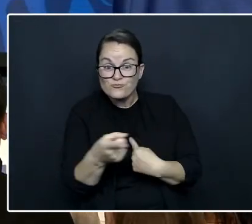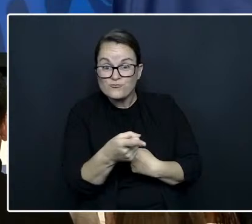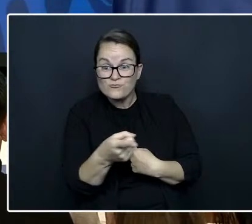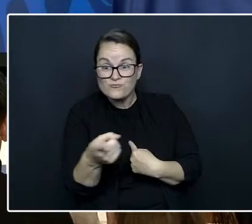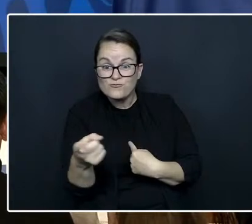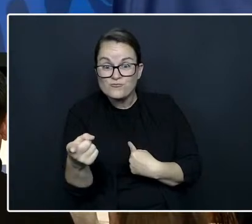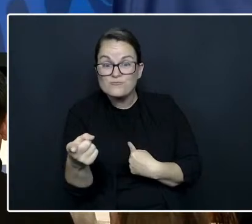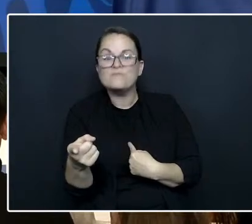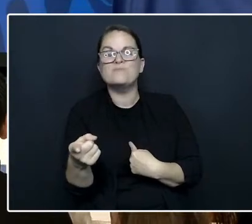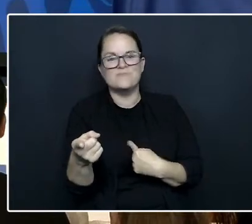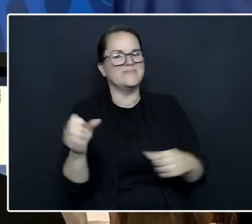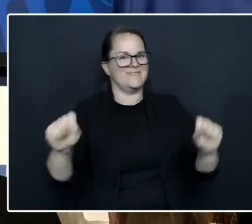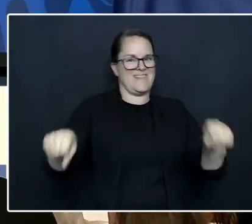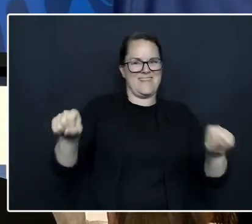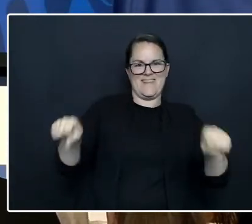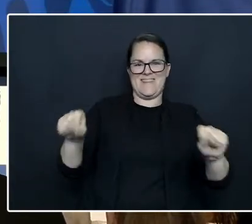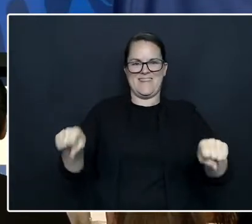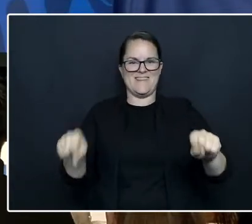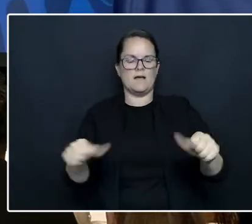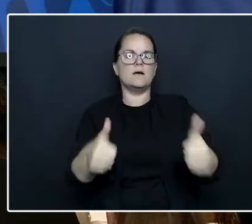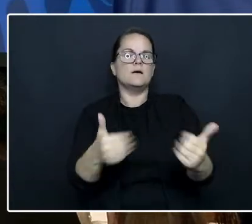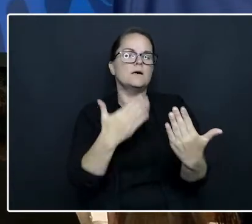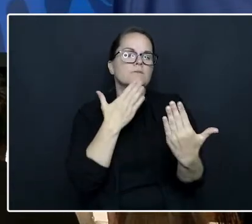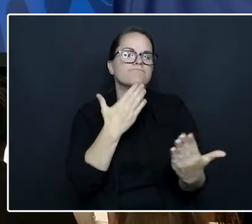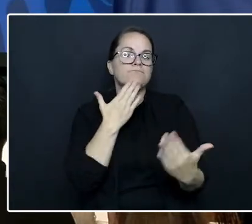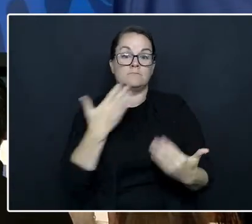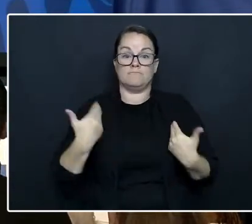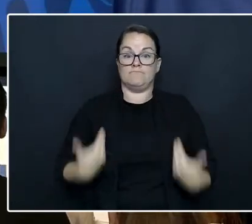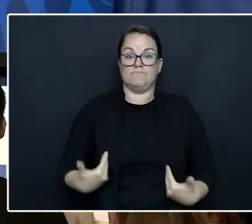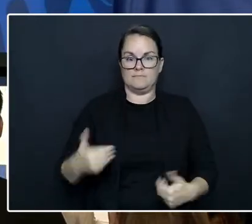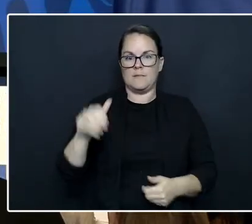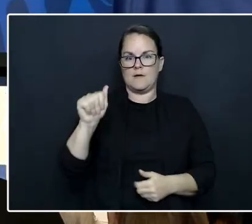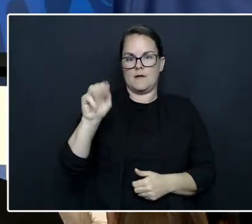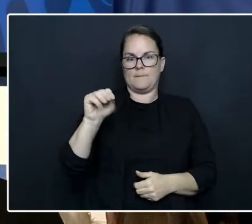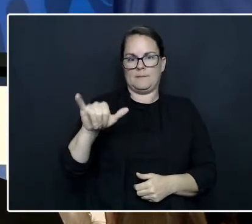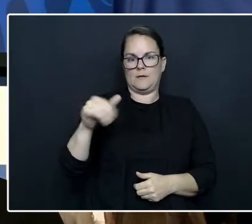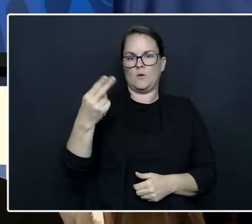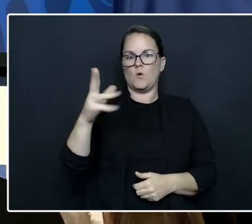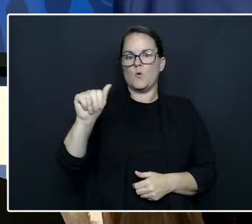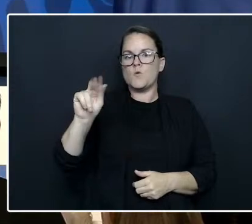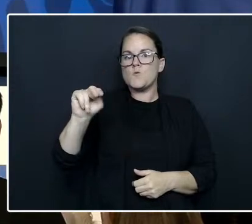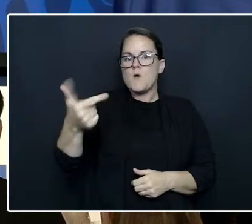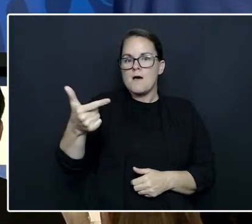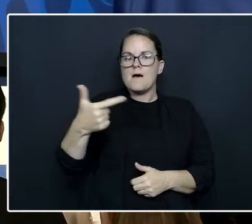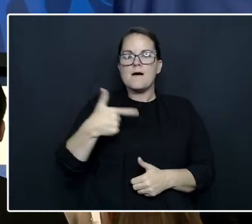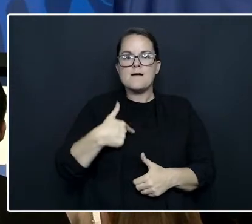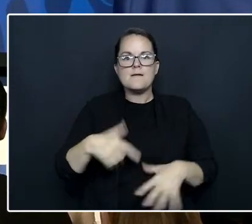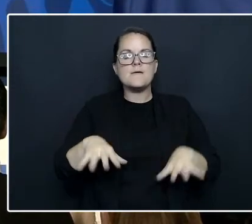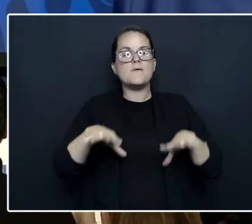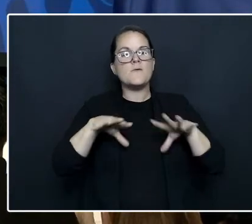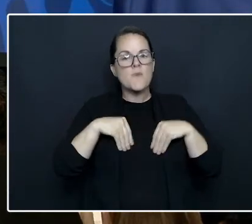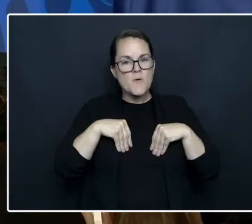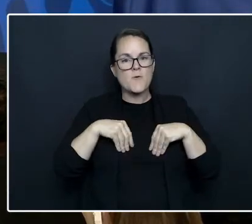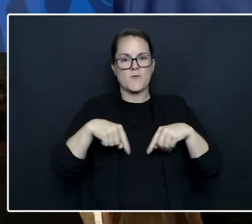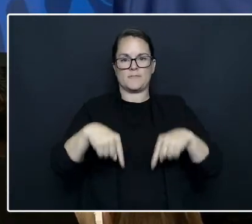Thank you. My name is Maya Kwong. I'm the owner and operator at Shalom Dumplings.